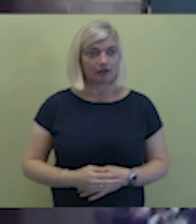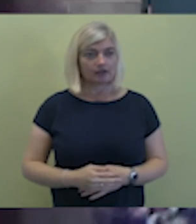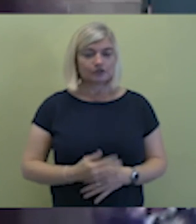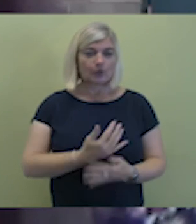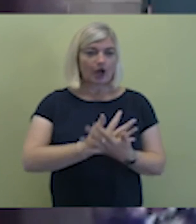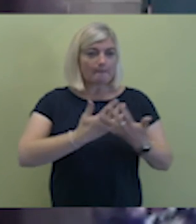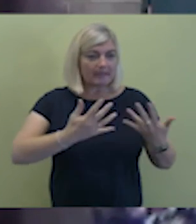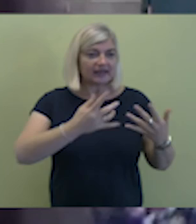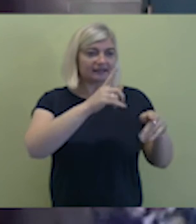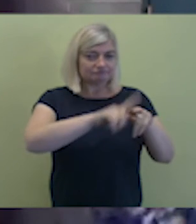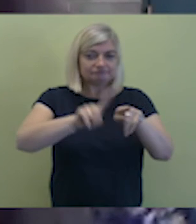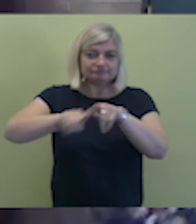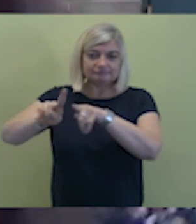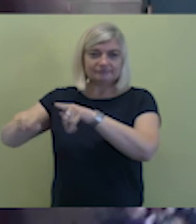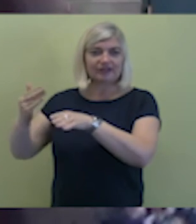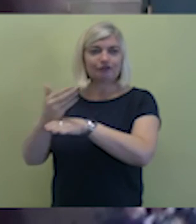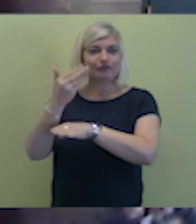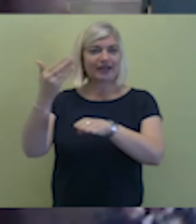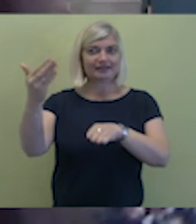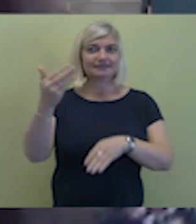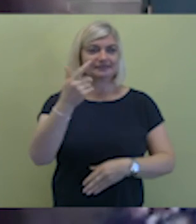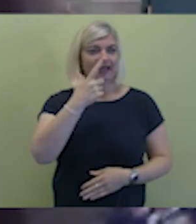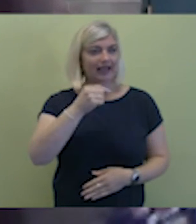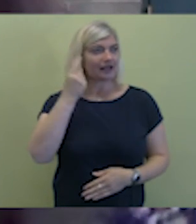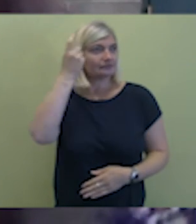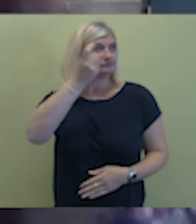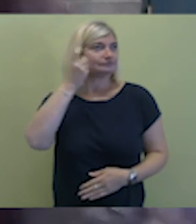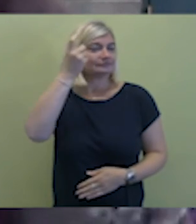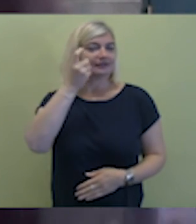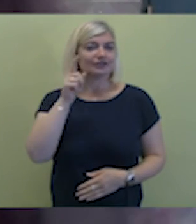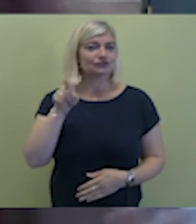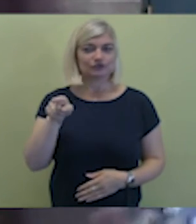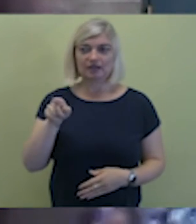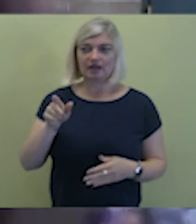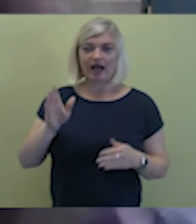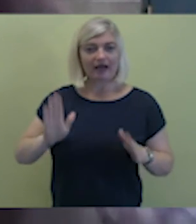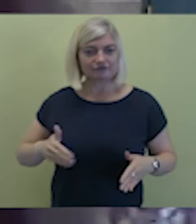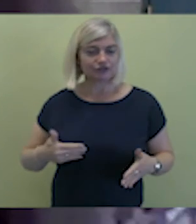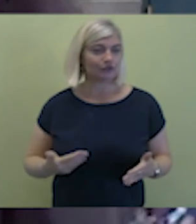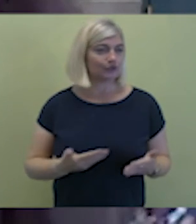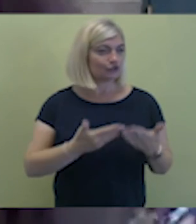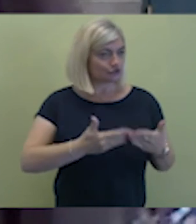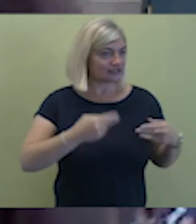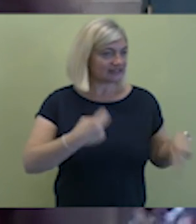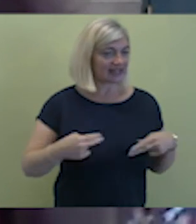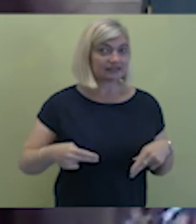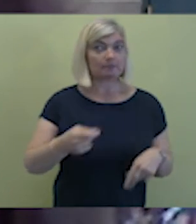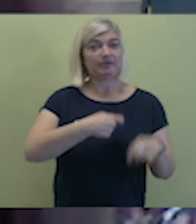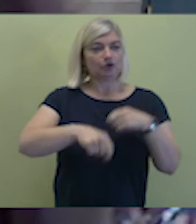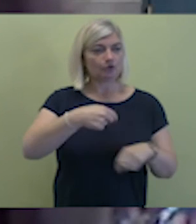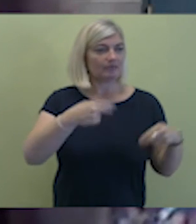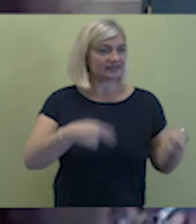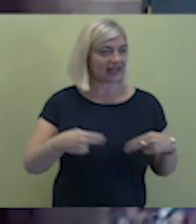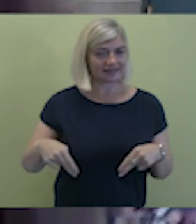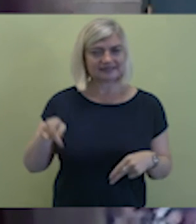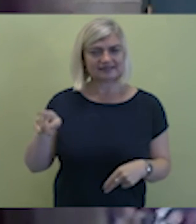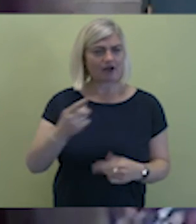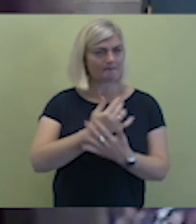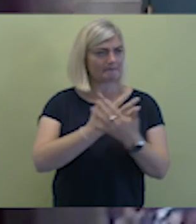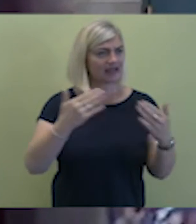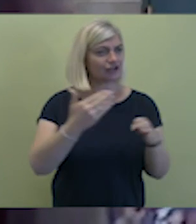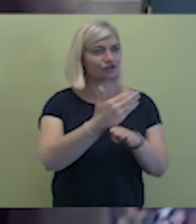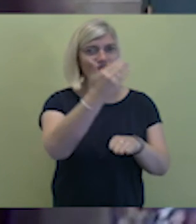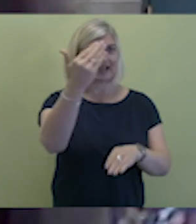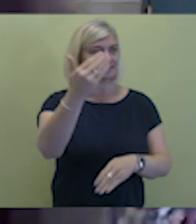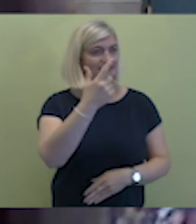lots of different careers that students can consider then. It's not just that you go on to be a dancer, there's actually a whole range of